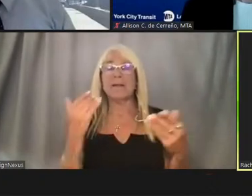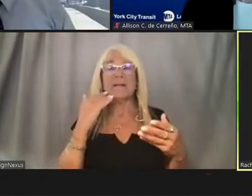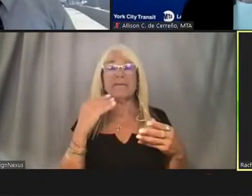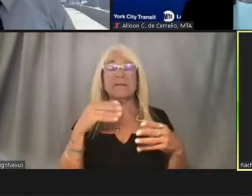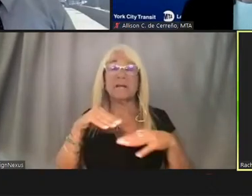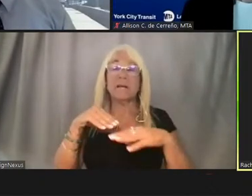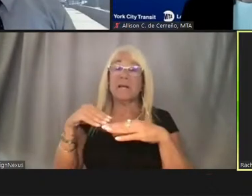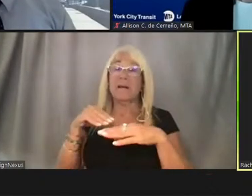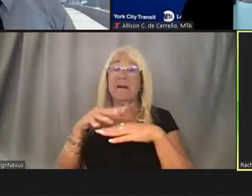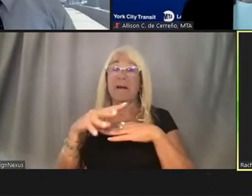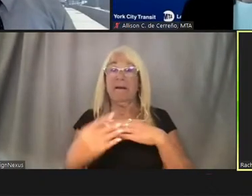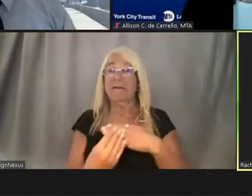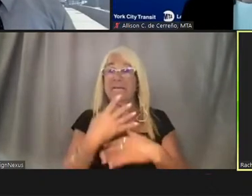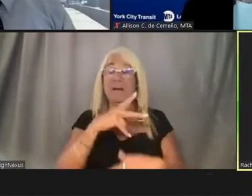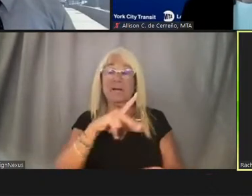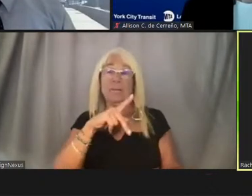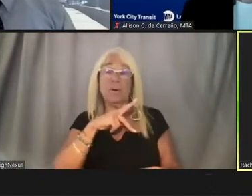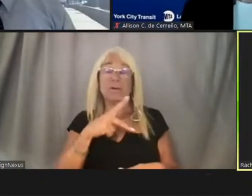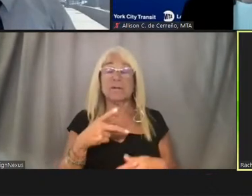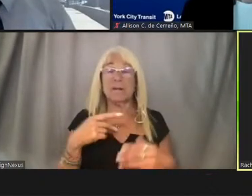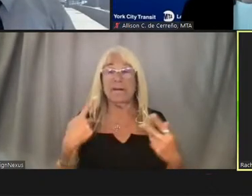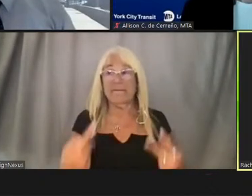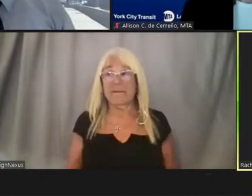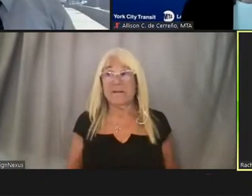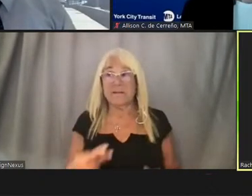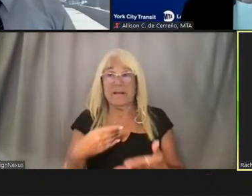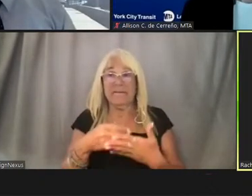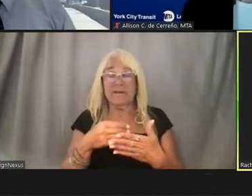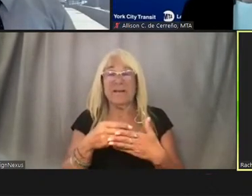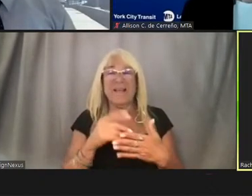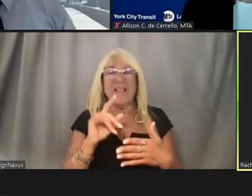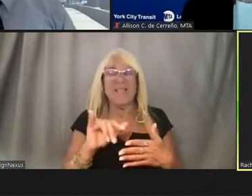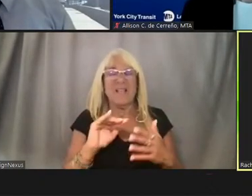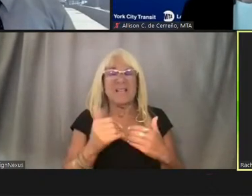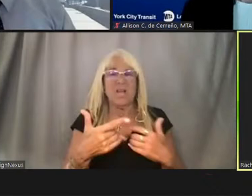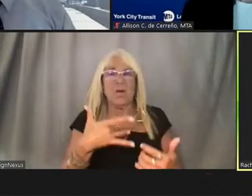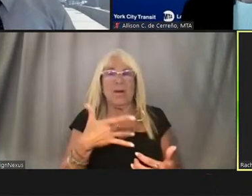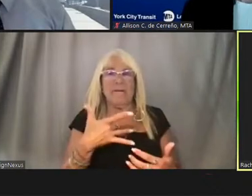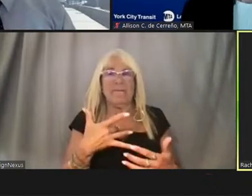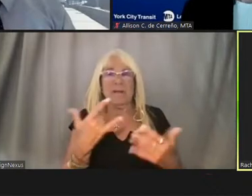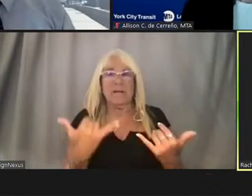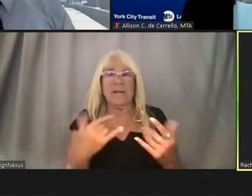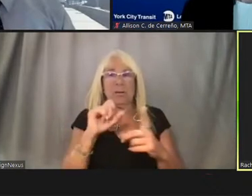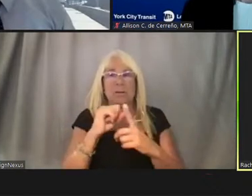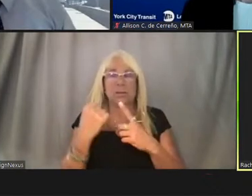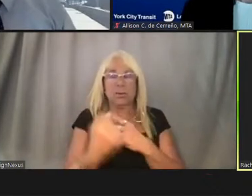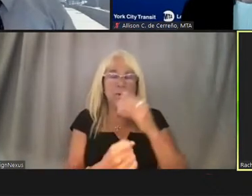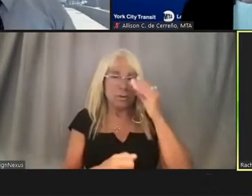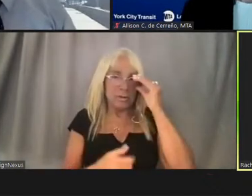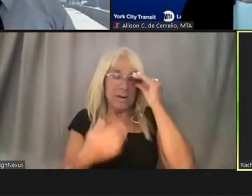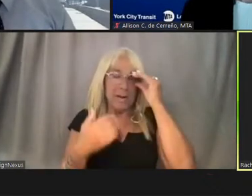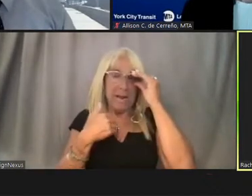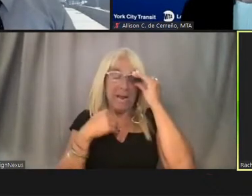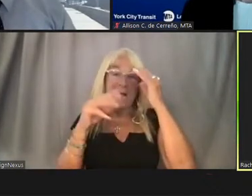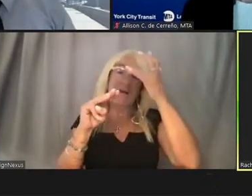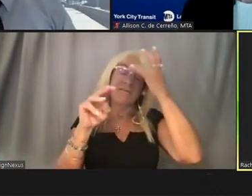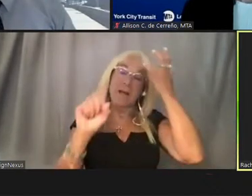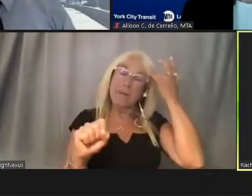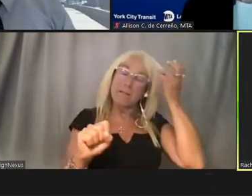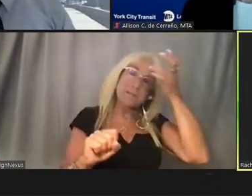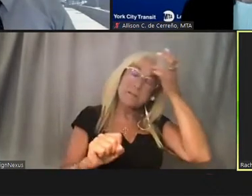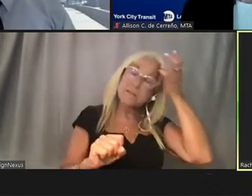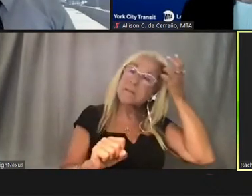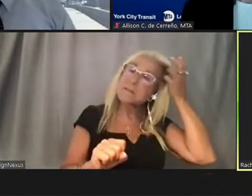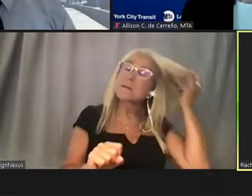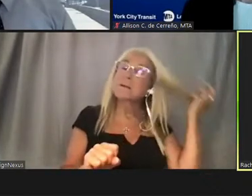personally physically financially and that's how I find myself in this situation I have MS multiple sclerosis